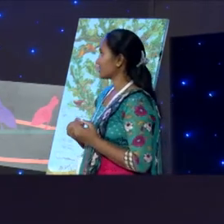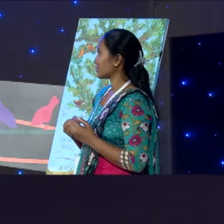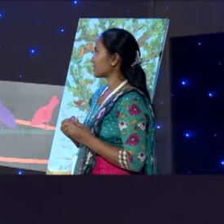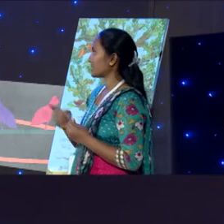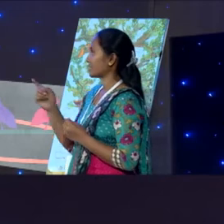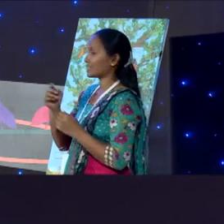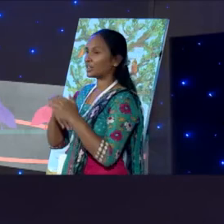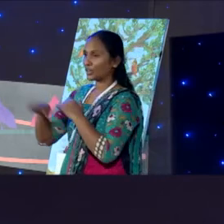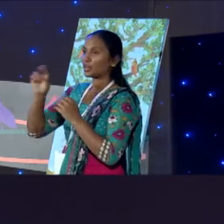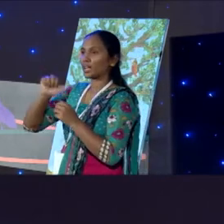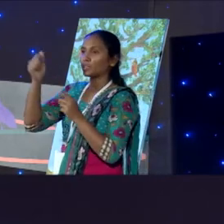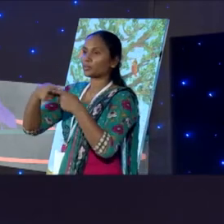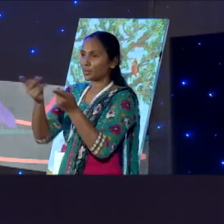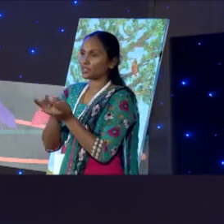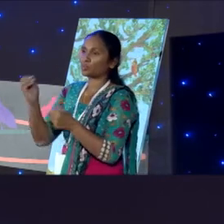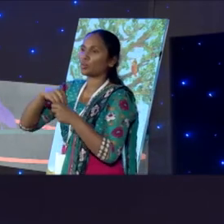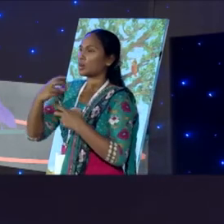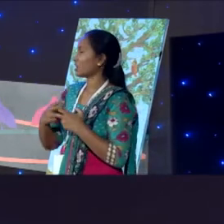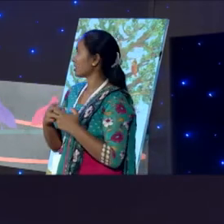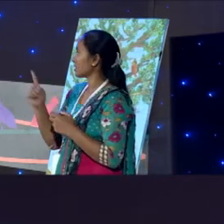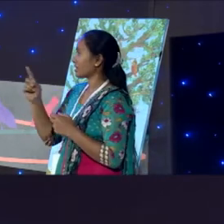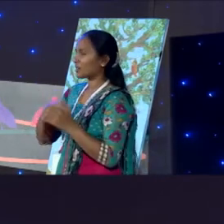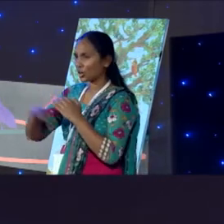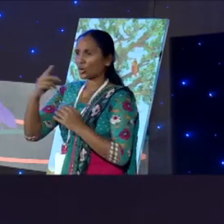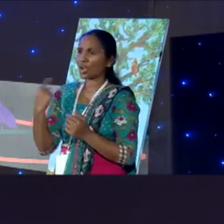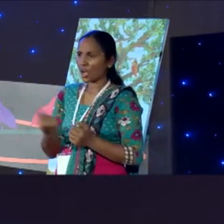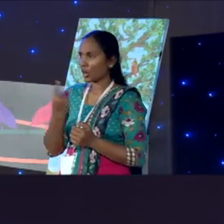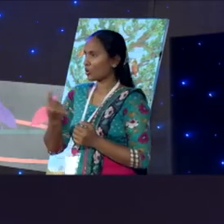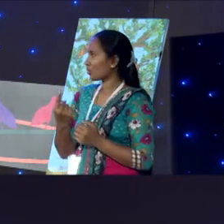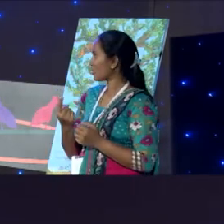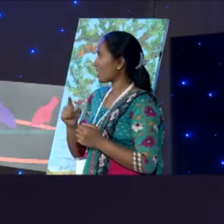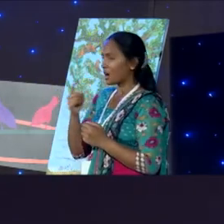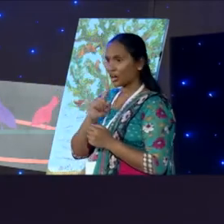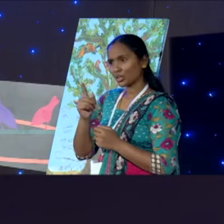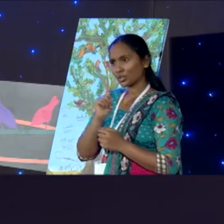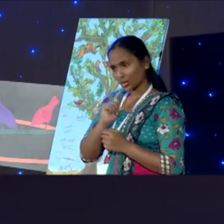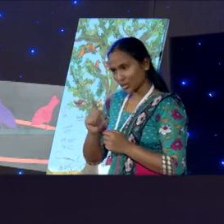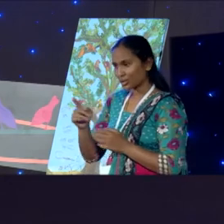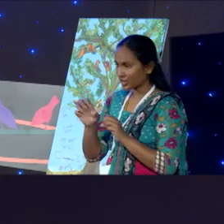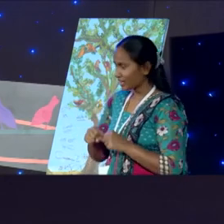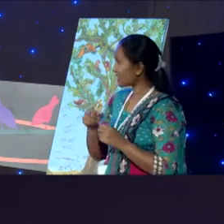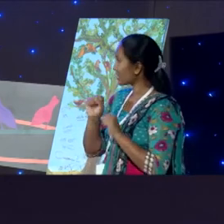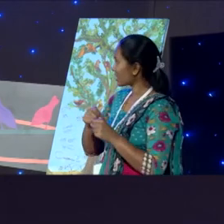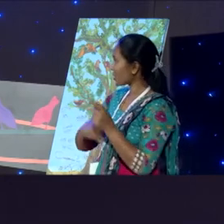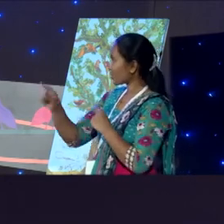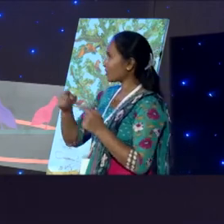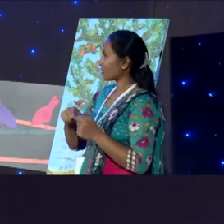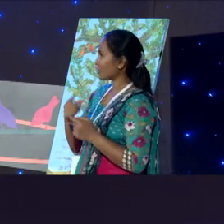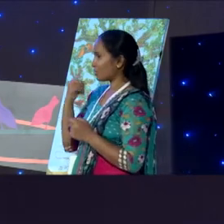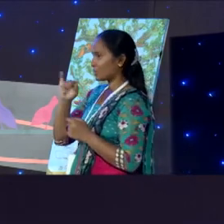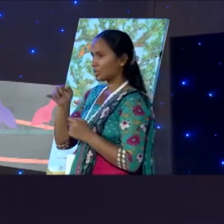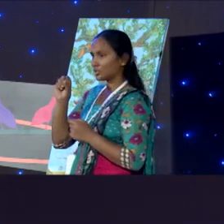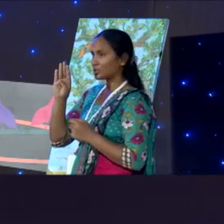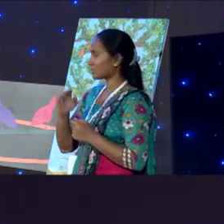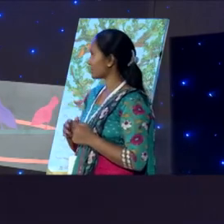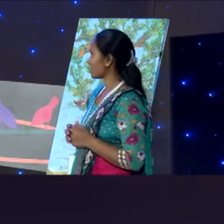big deal. And I said, I'm going to Brazil and alone. And my parents are like, are you sure today is your convocation? You should be looking for a job. I was